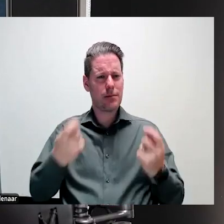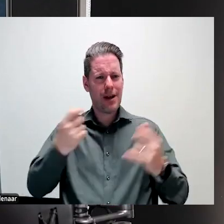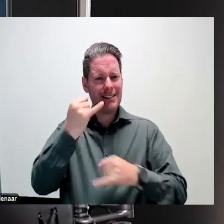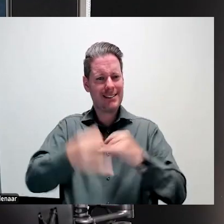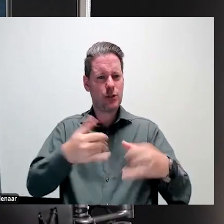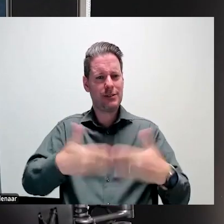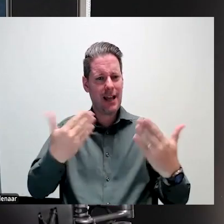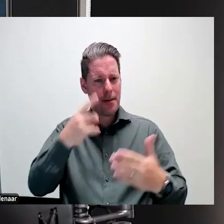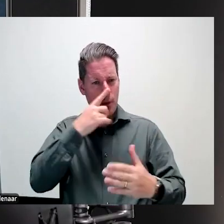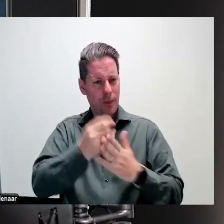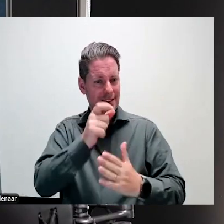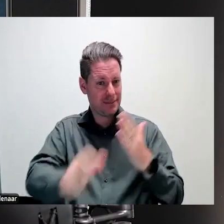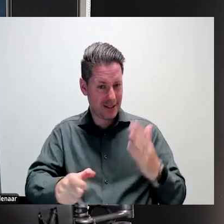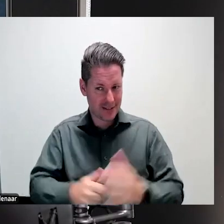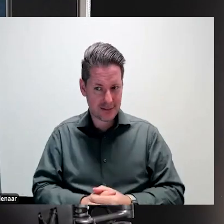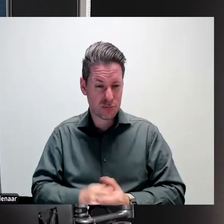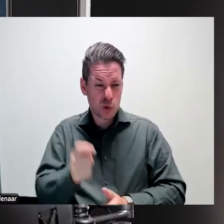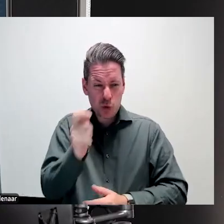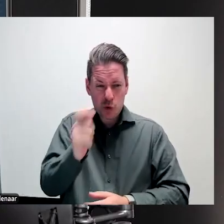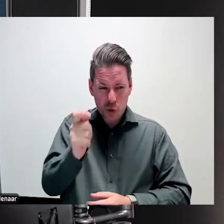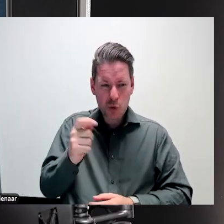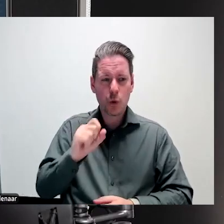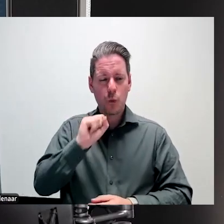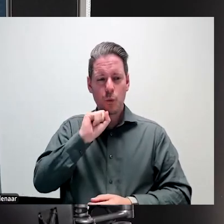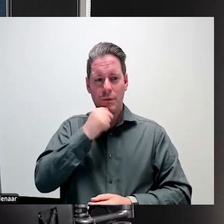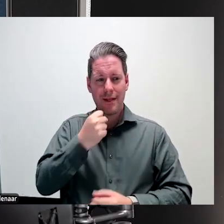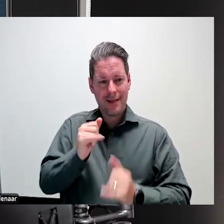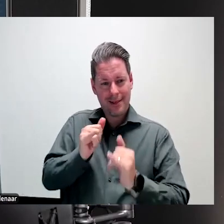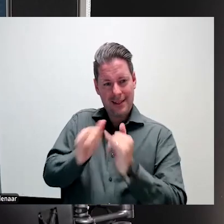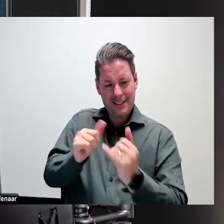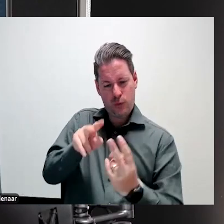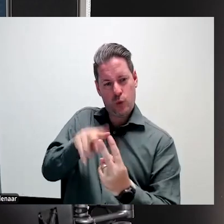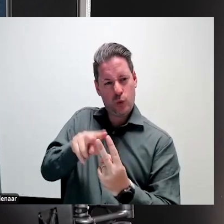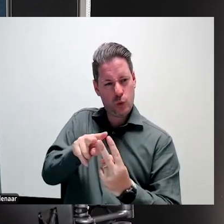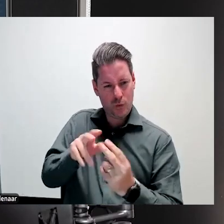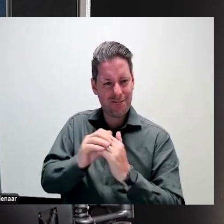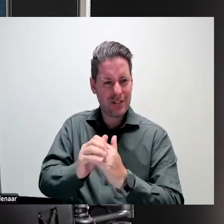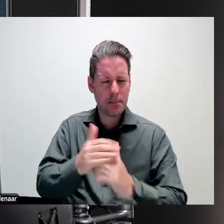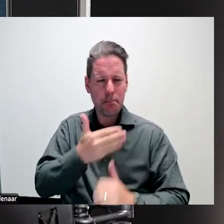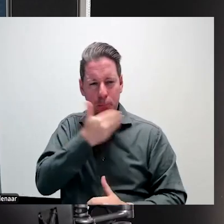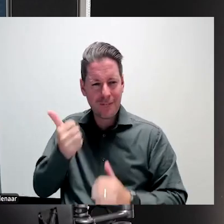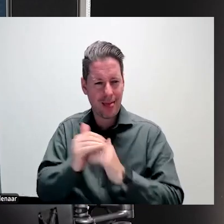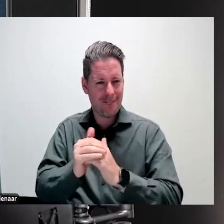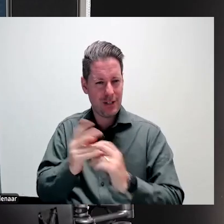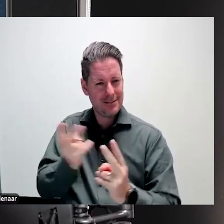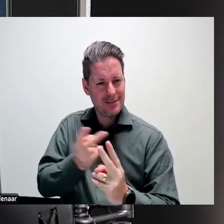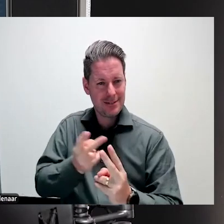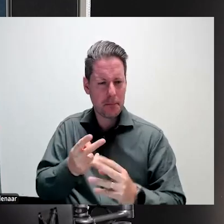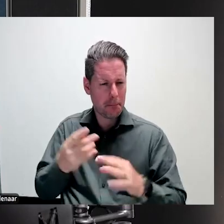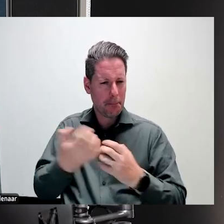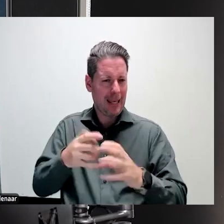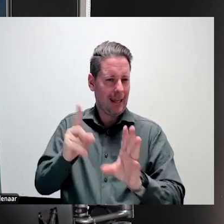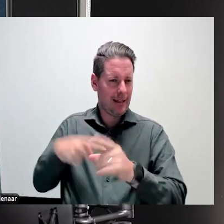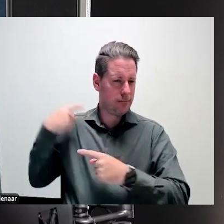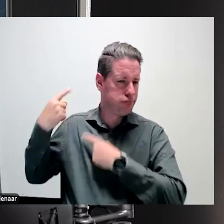of People with Disability, and coming up very shortly, you will hear from a fabulous duo, a beautiful friendship that's formed over